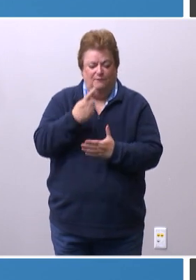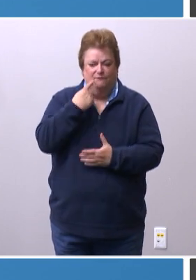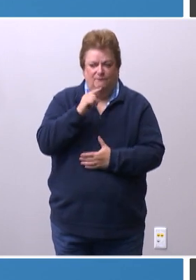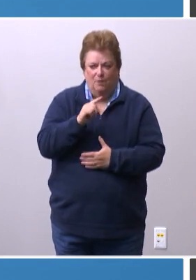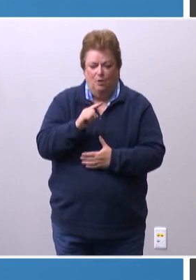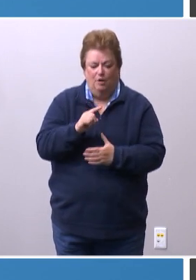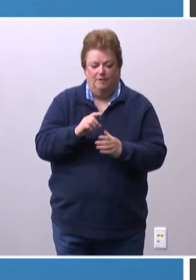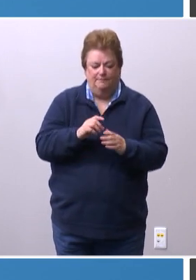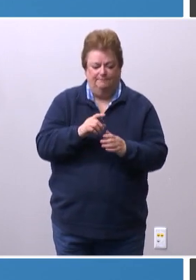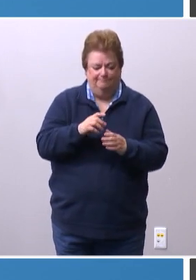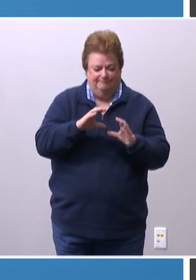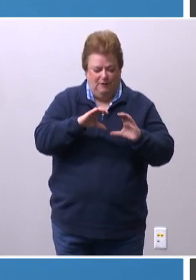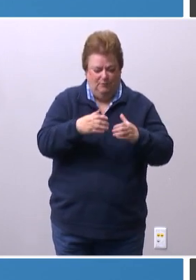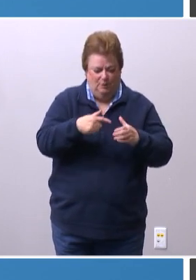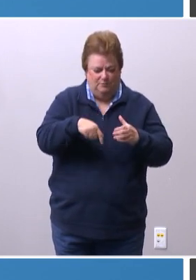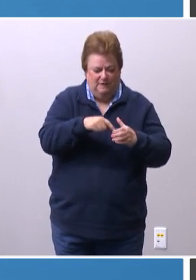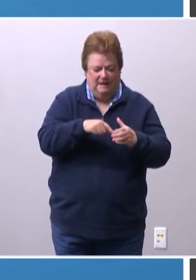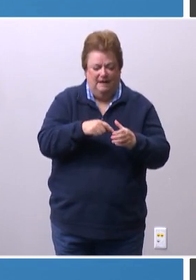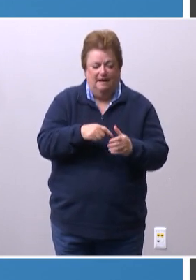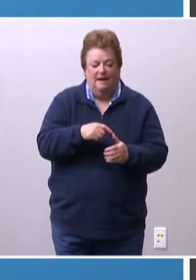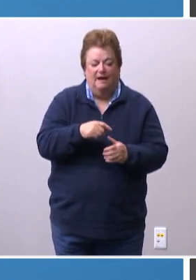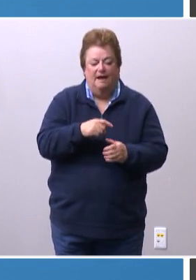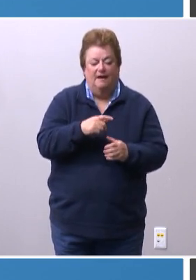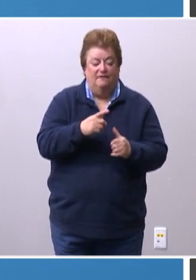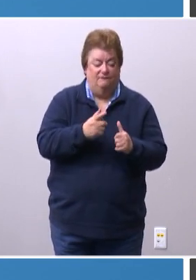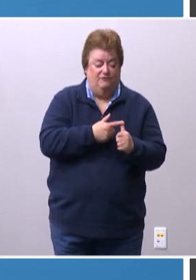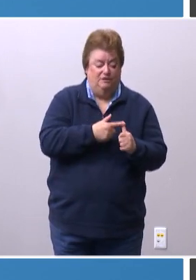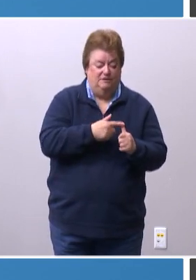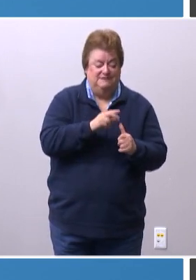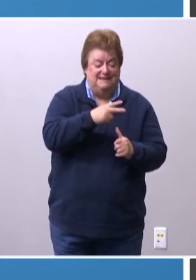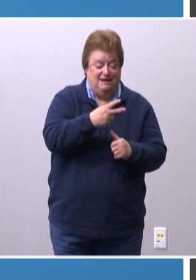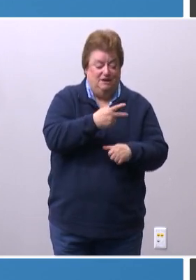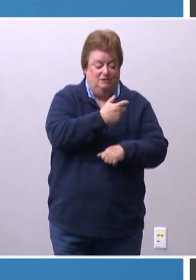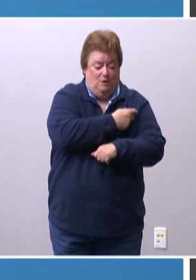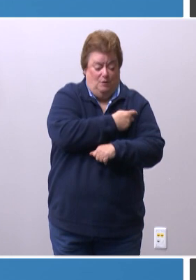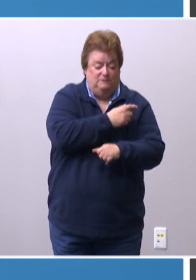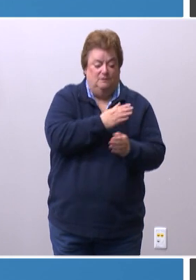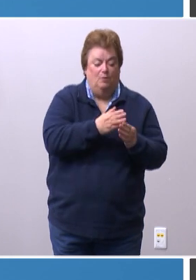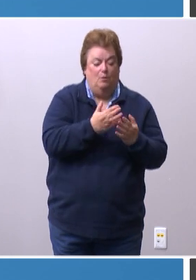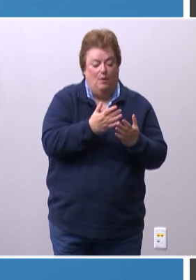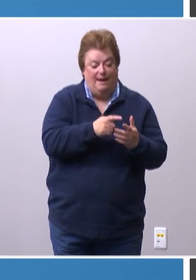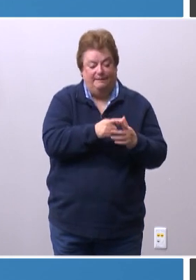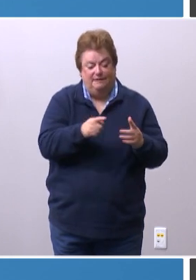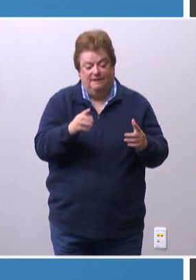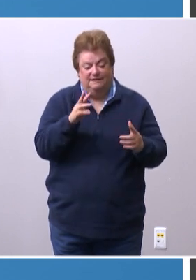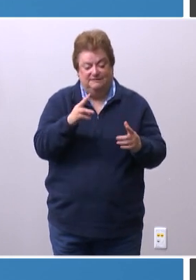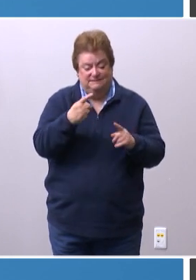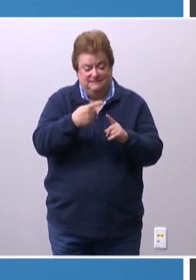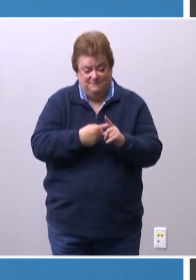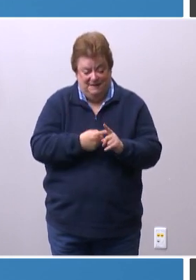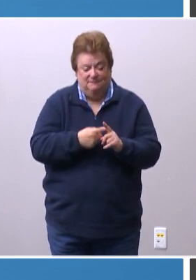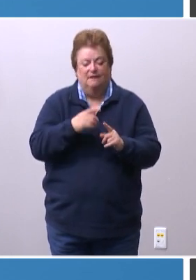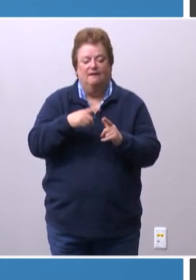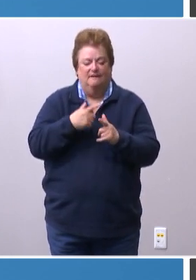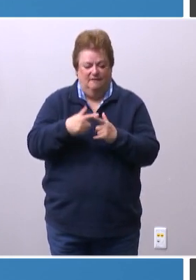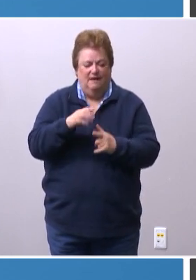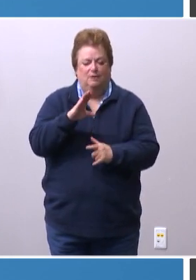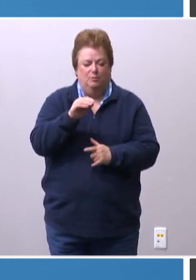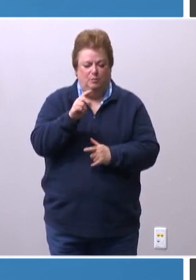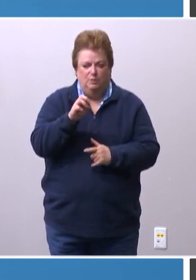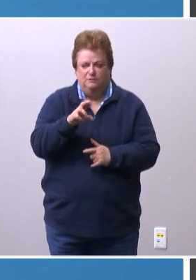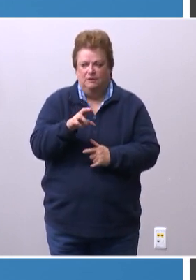following groups at 6 months after the second dose: the people over 65 and residents in long-term